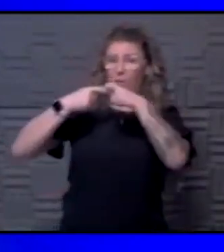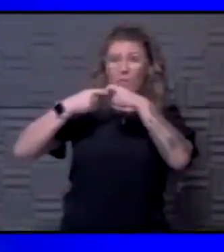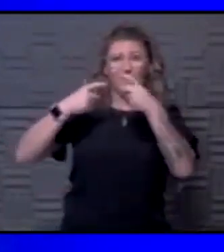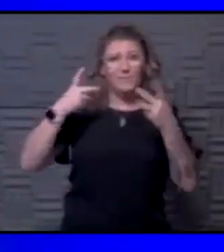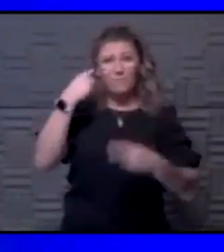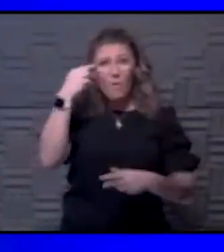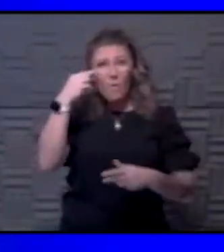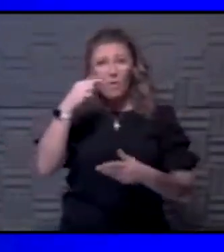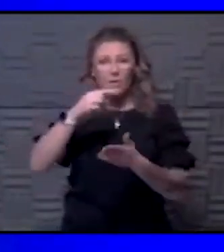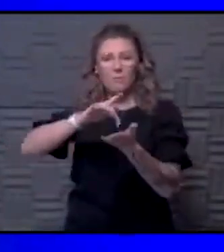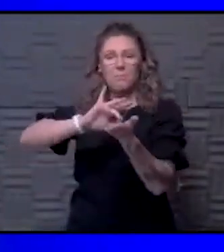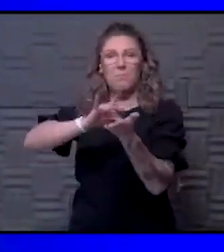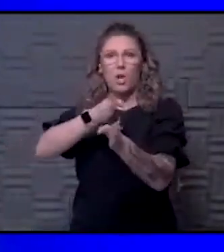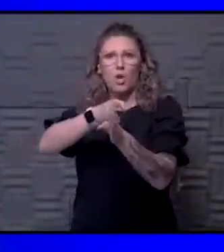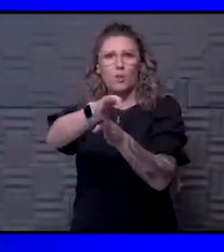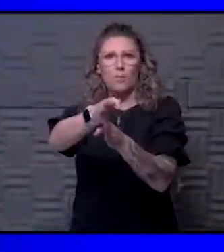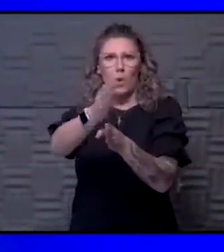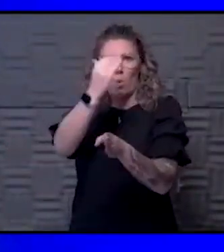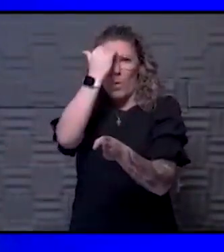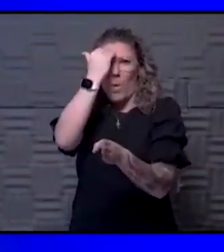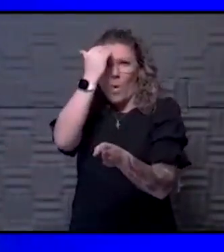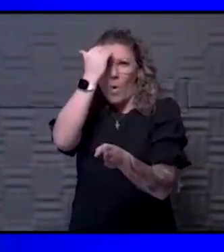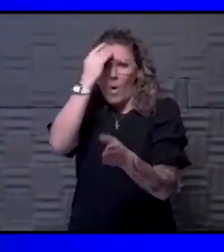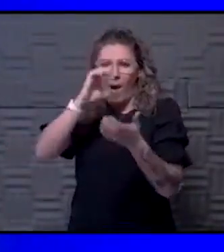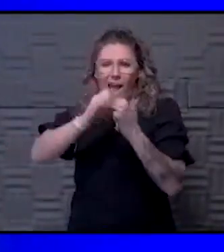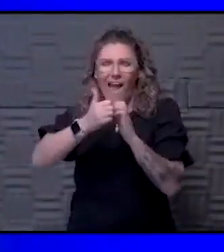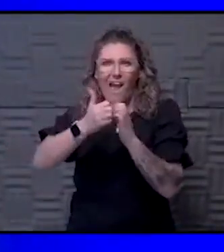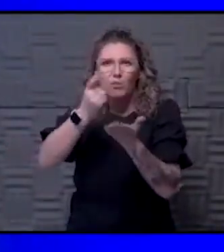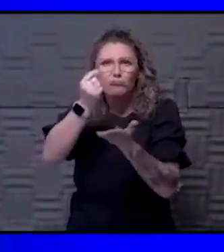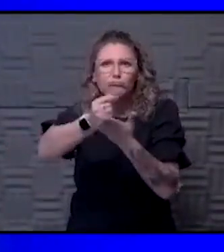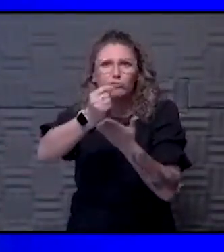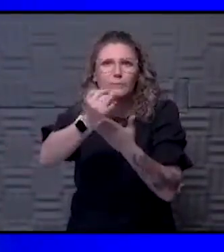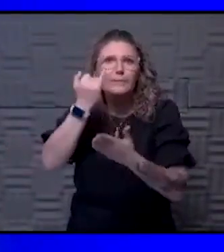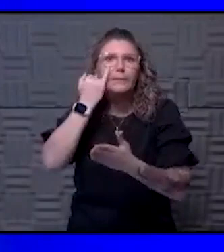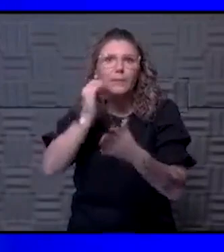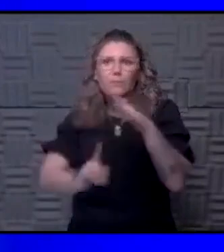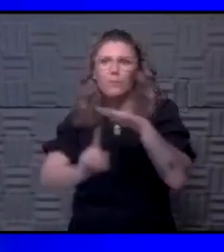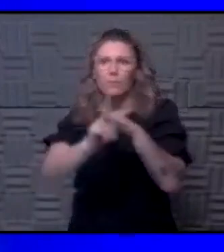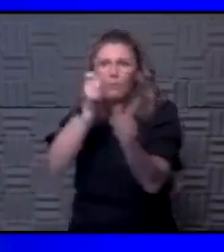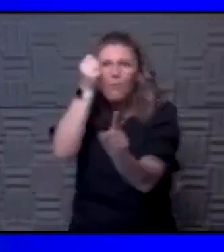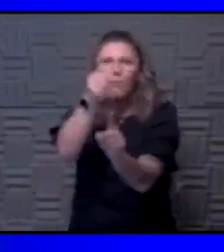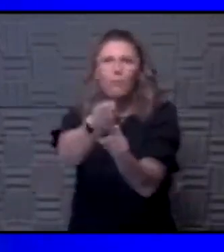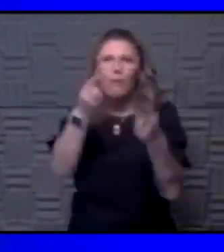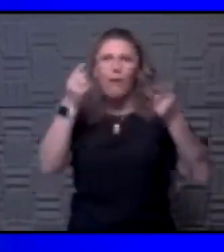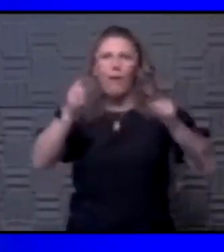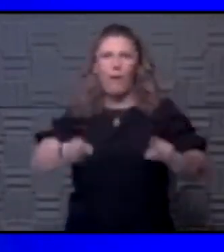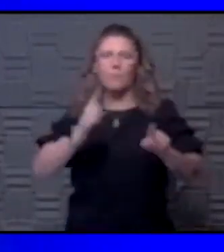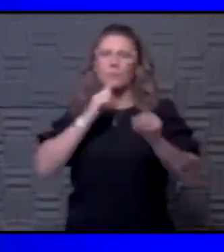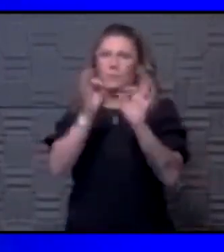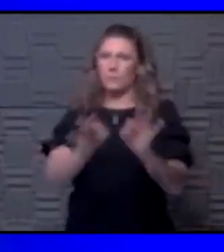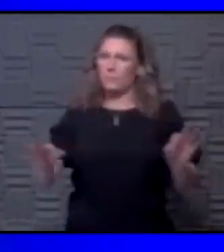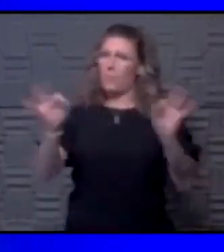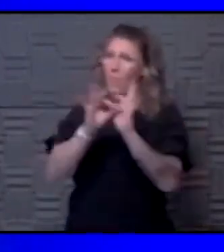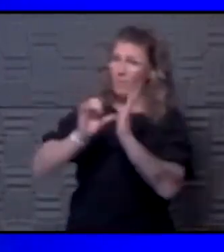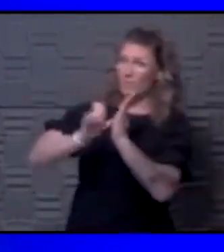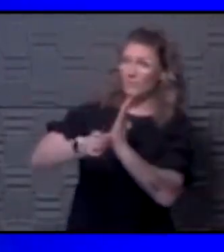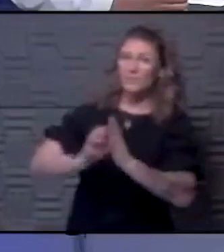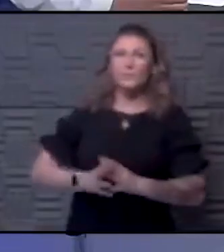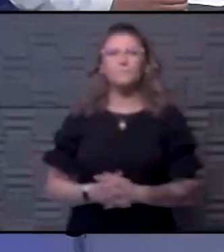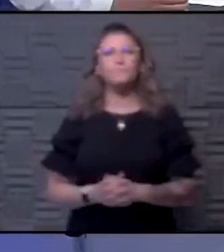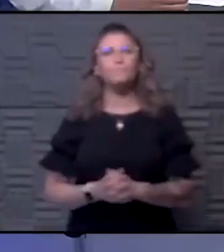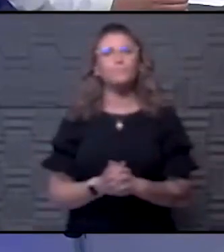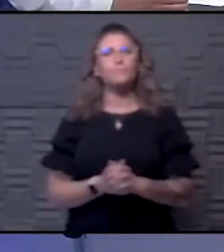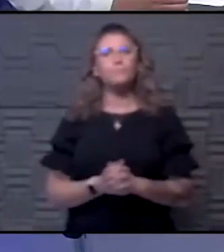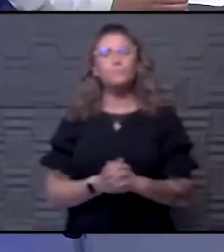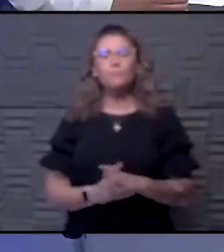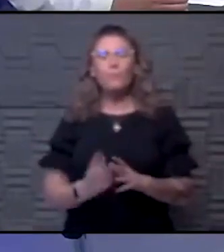professionals have the cues and know how to treat this should it arise. That's one of the really important things that I've heard emphasized. You know, I